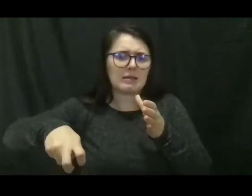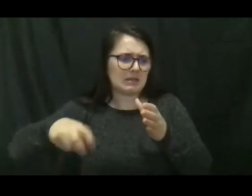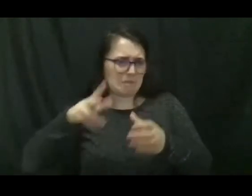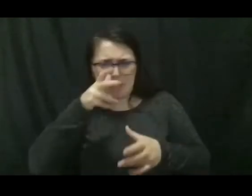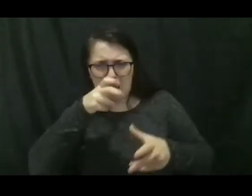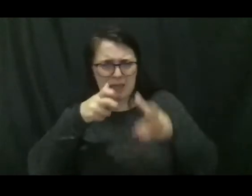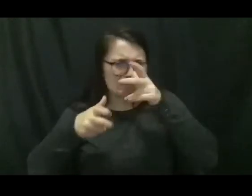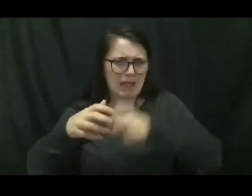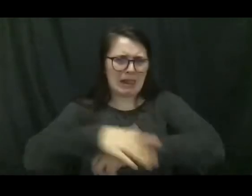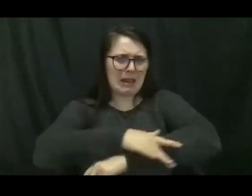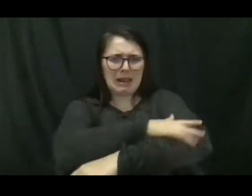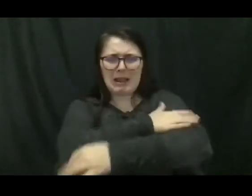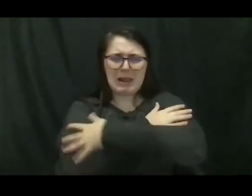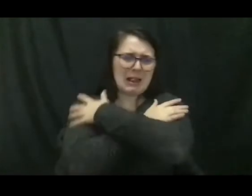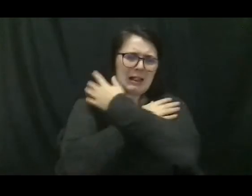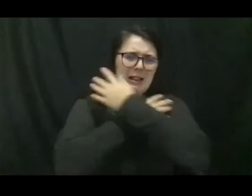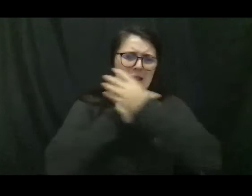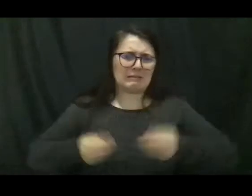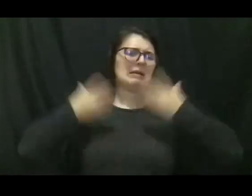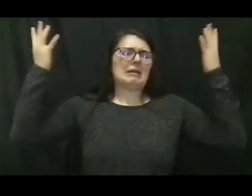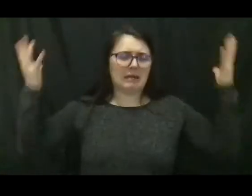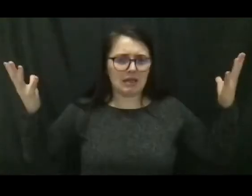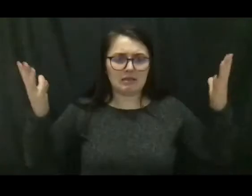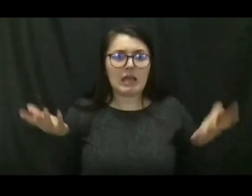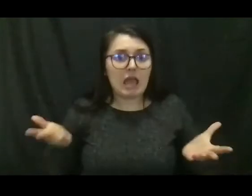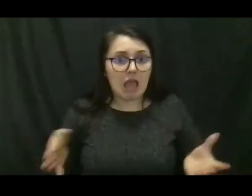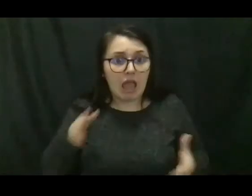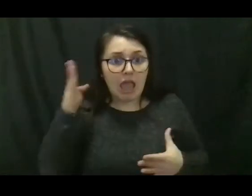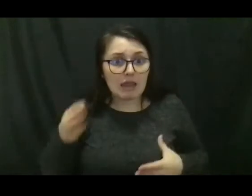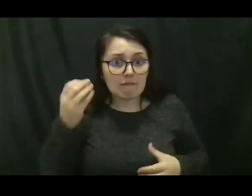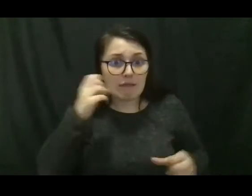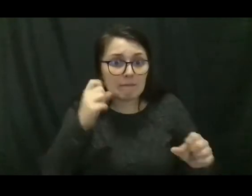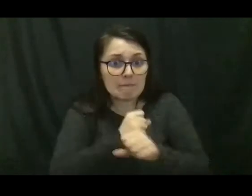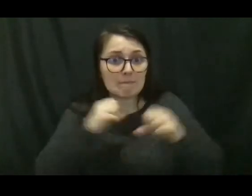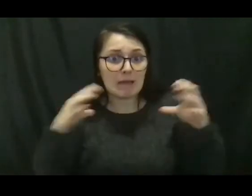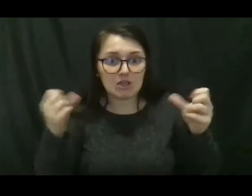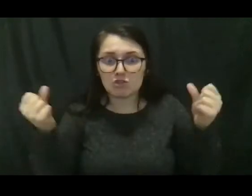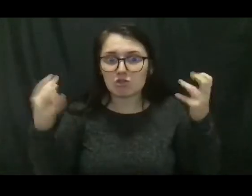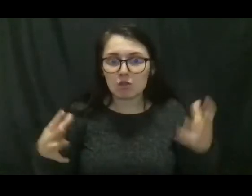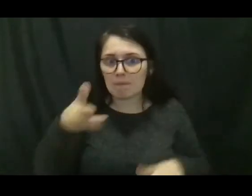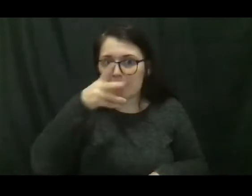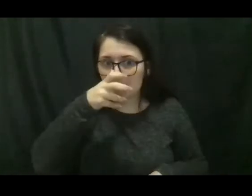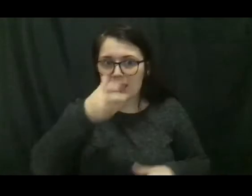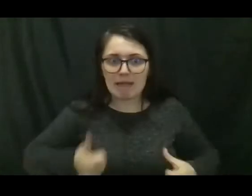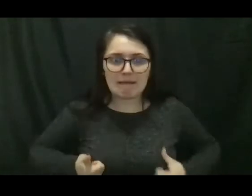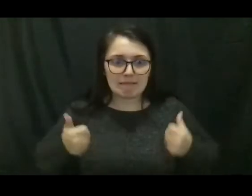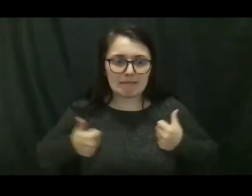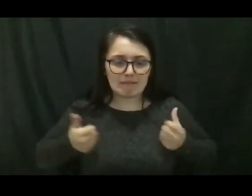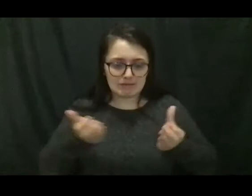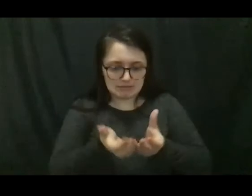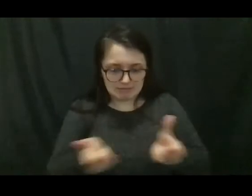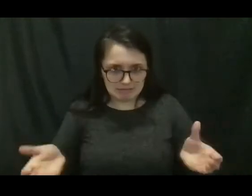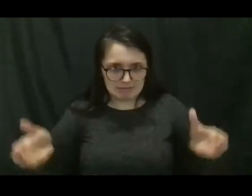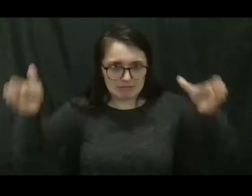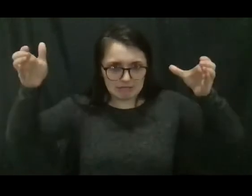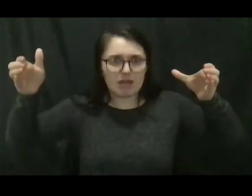and spiders splash out. I never imagined there were so many millions of legs living 200 feet away from